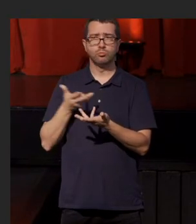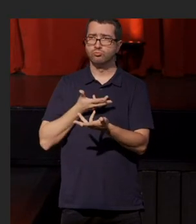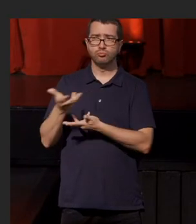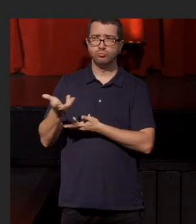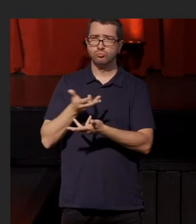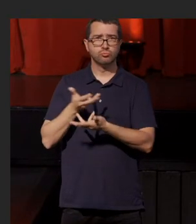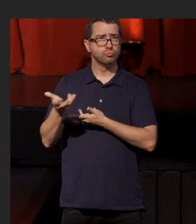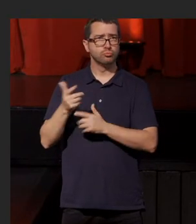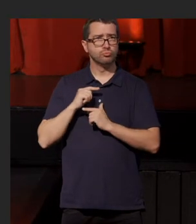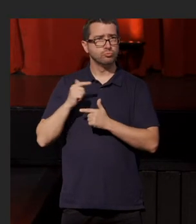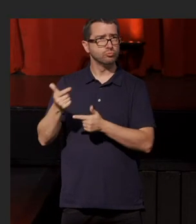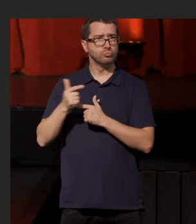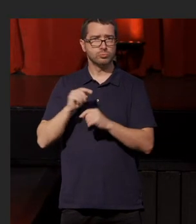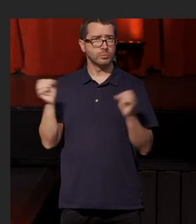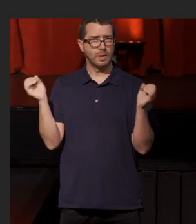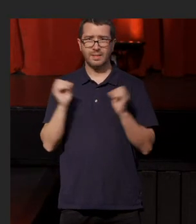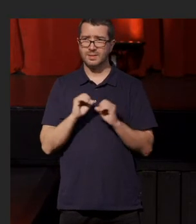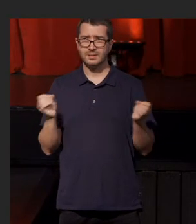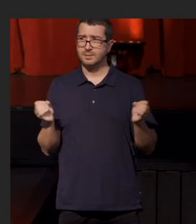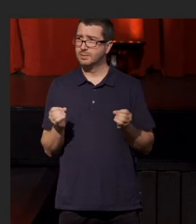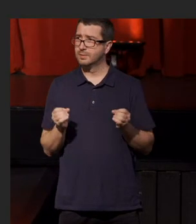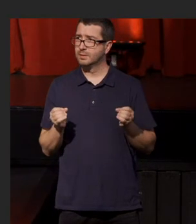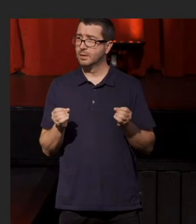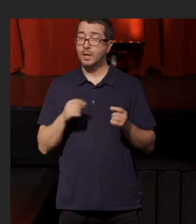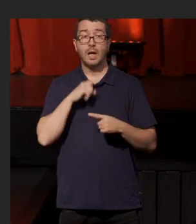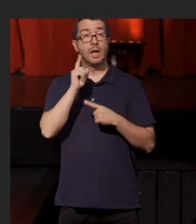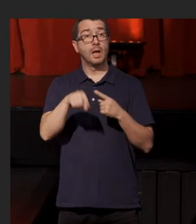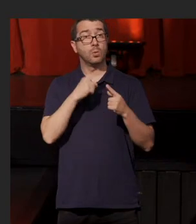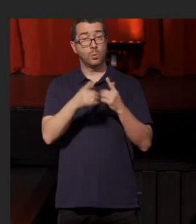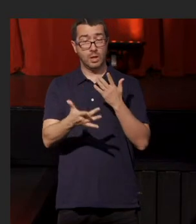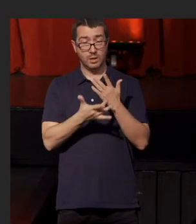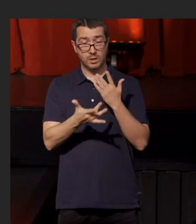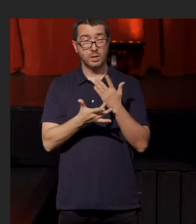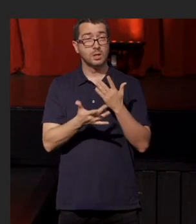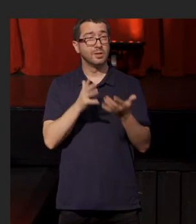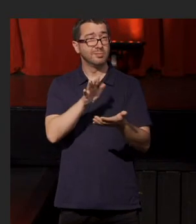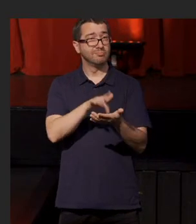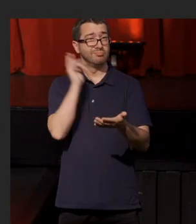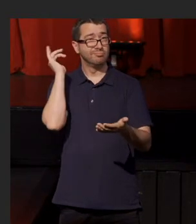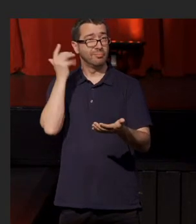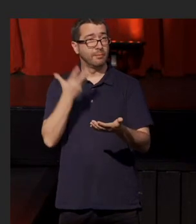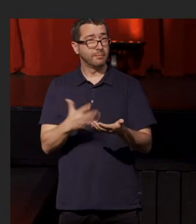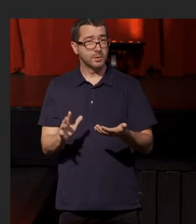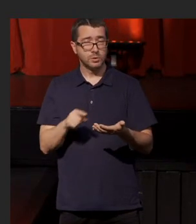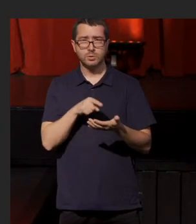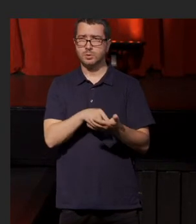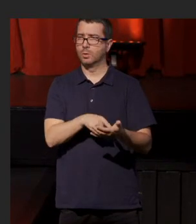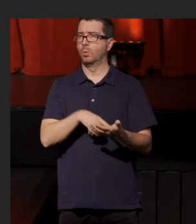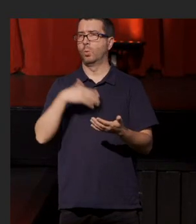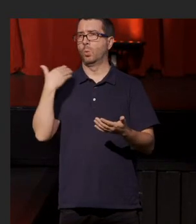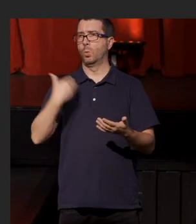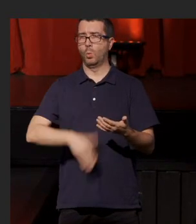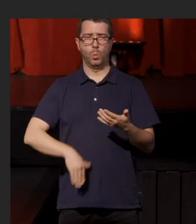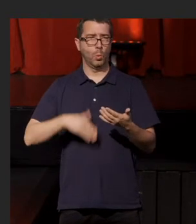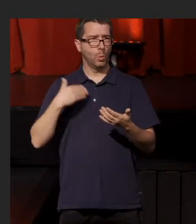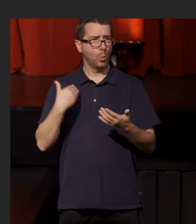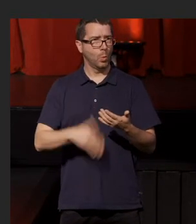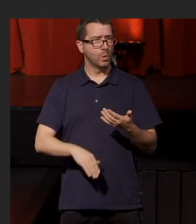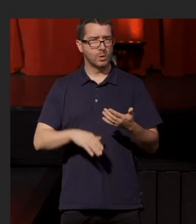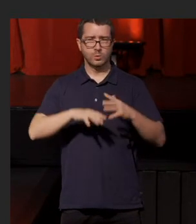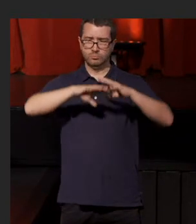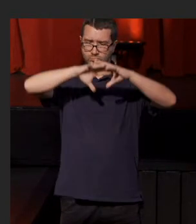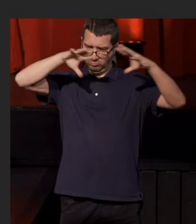whatsoever. Once inside a device like that, you are able to acquire an entire